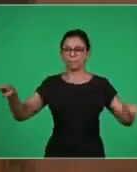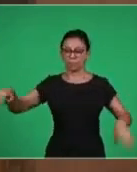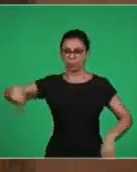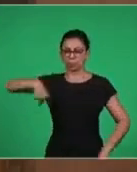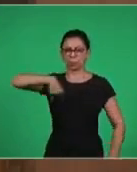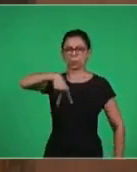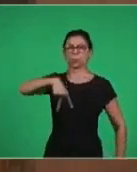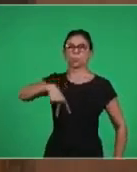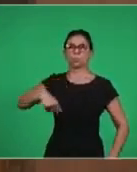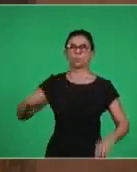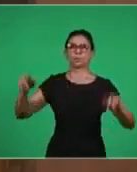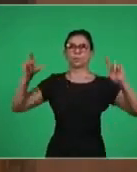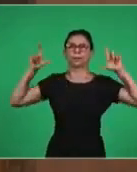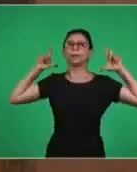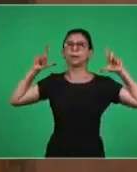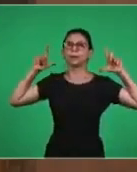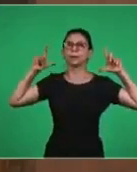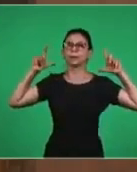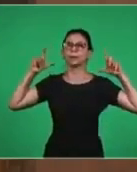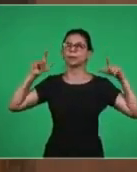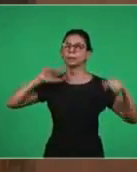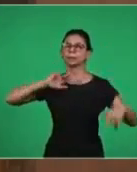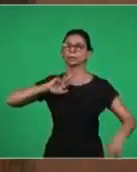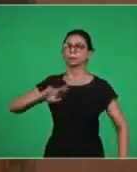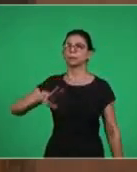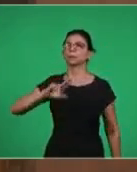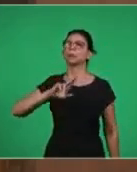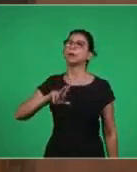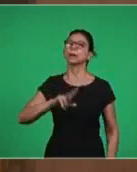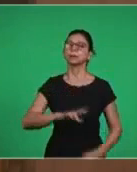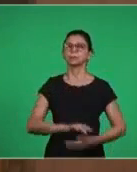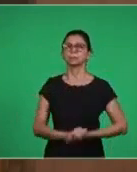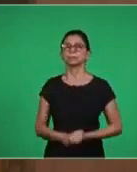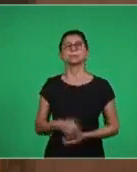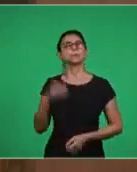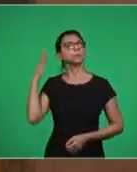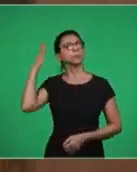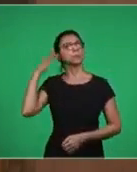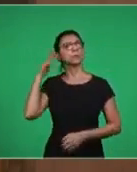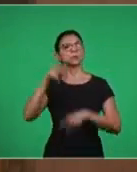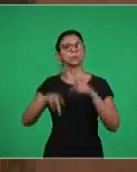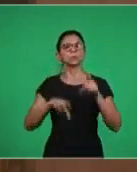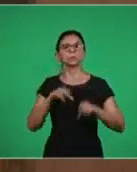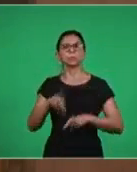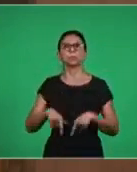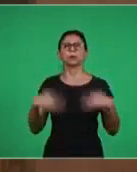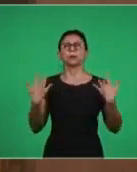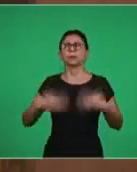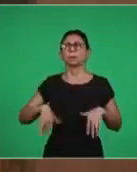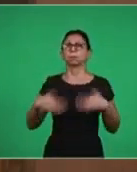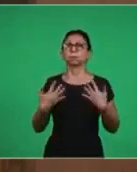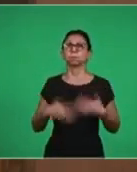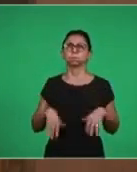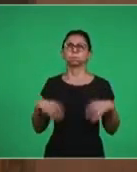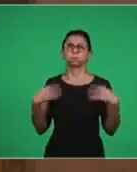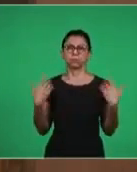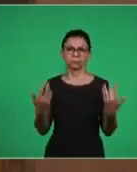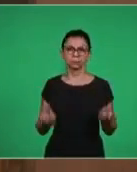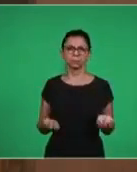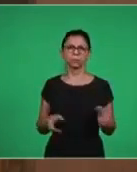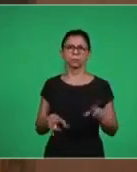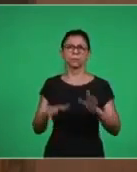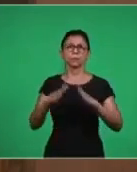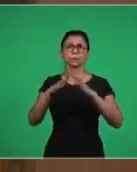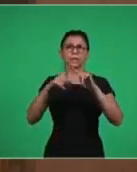But the pulpit is not for exhibition. The pulpit is to deliver a message for the ones who are afflicted, in need, for a church that needs